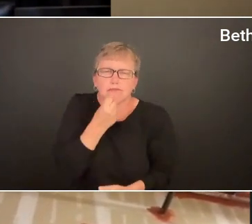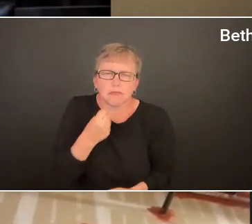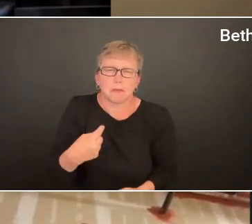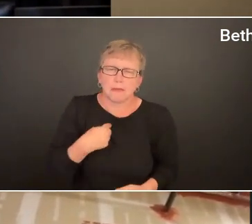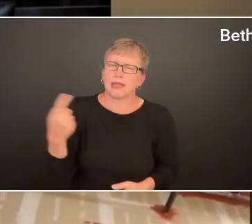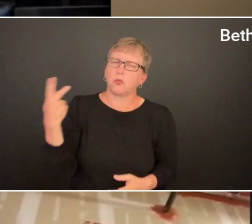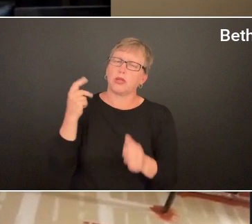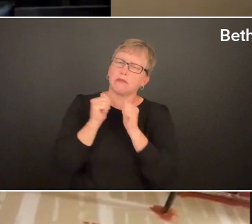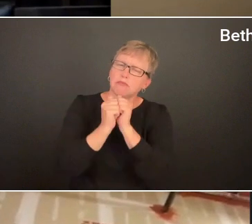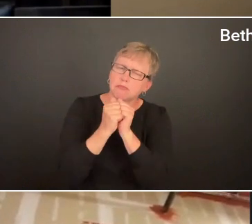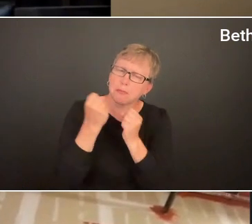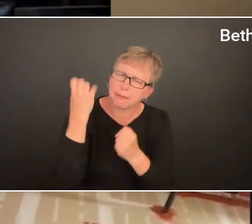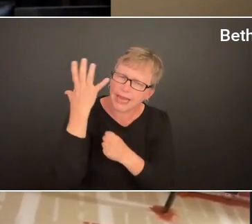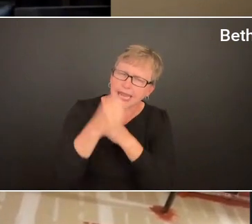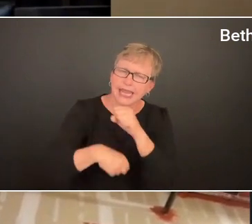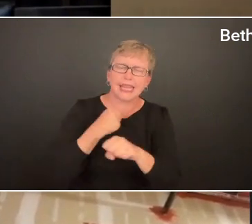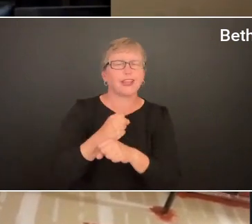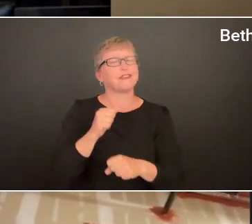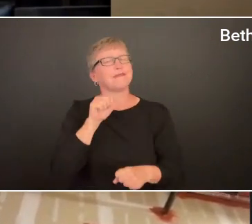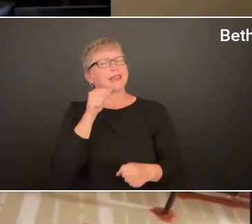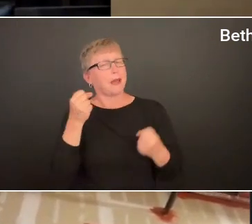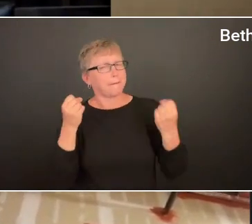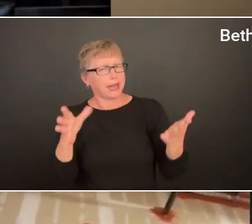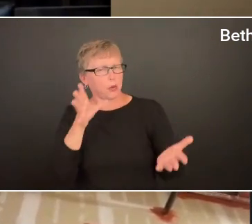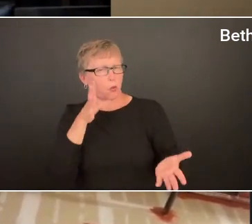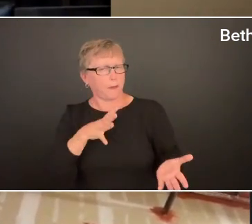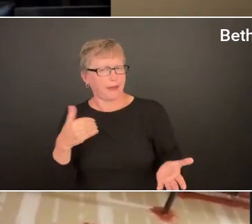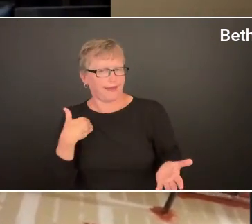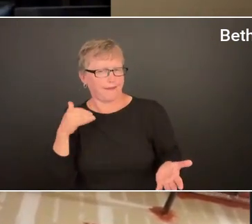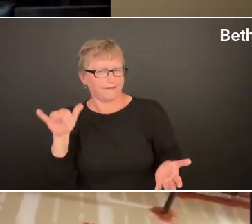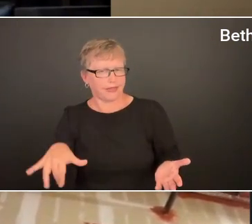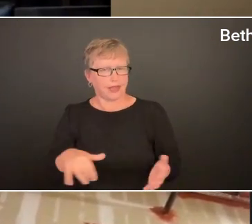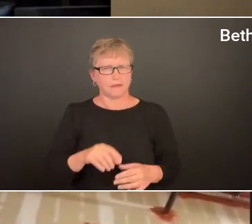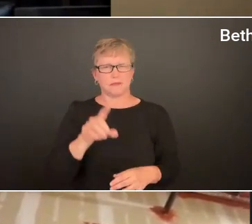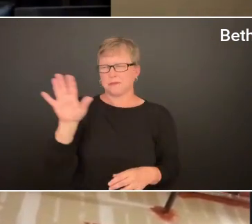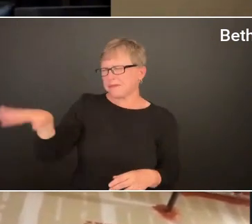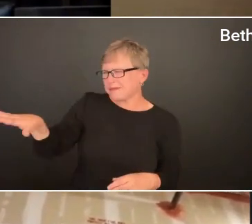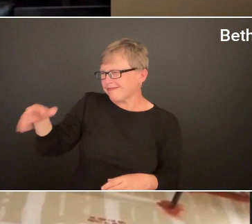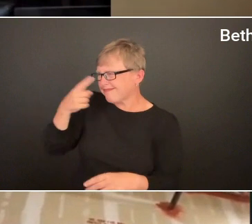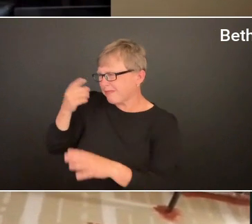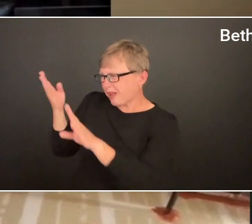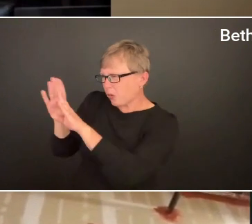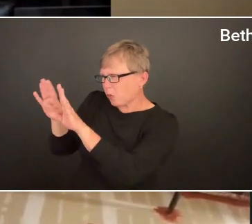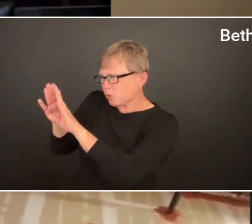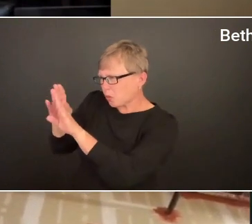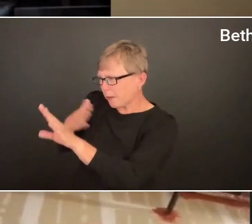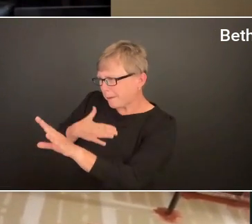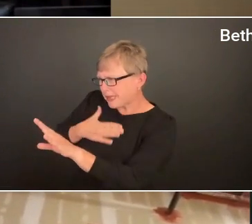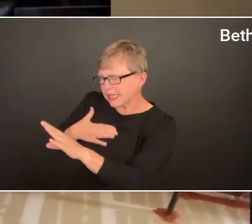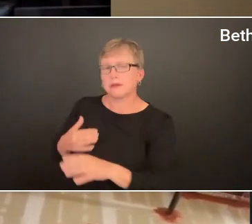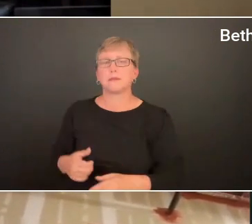a wonderful, caring husband who we've been in a long-term relationship, and not every woman gets to